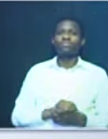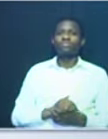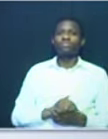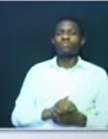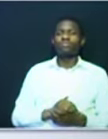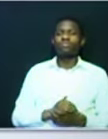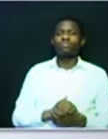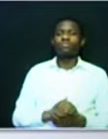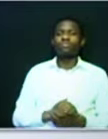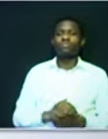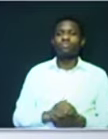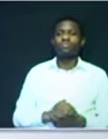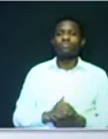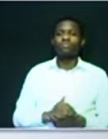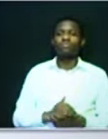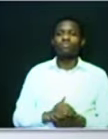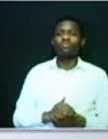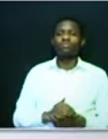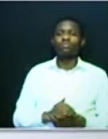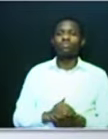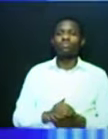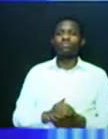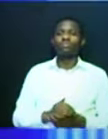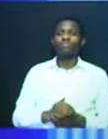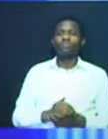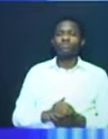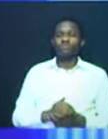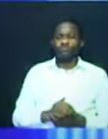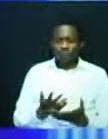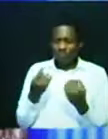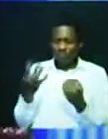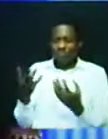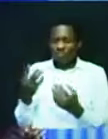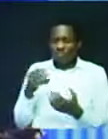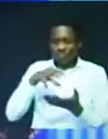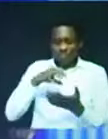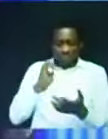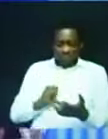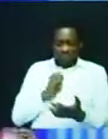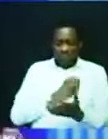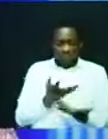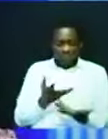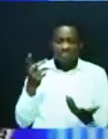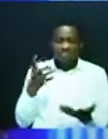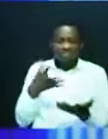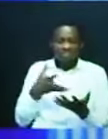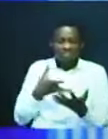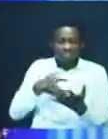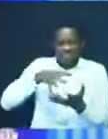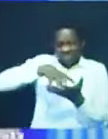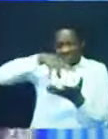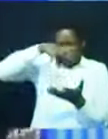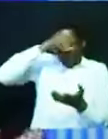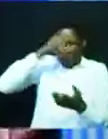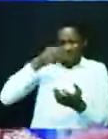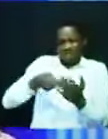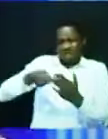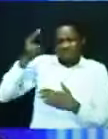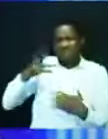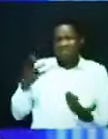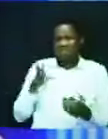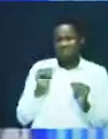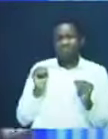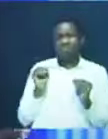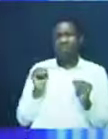See, many of our elders, at least some of the people that I know, they were not so sophisticated. When it comes to education, they don't